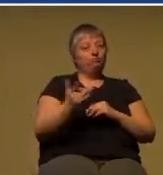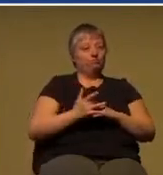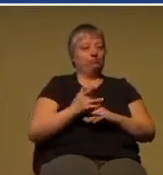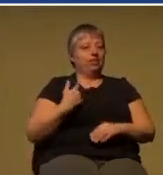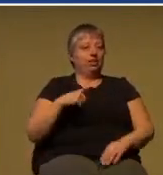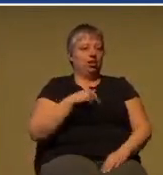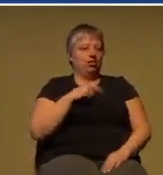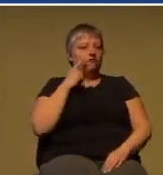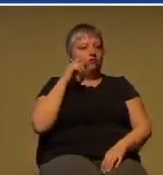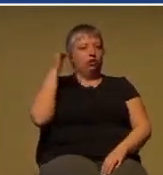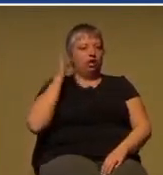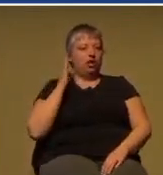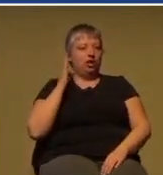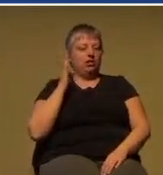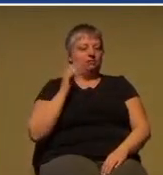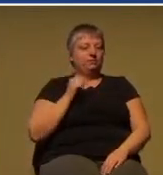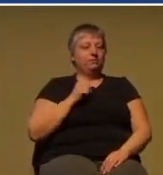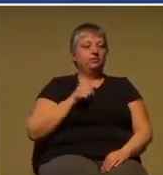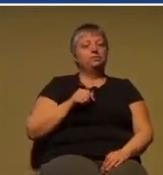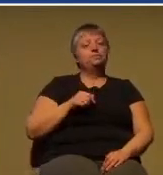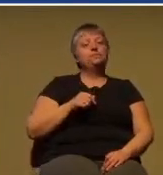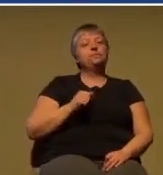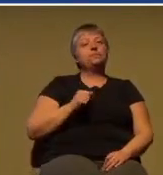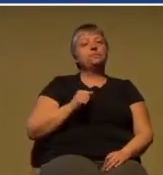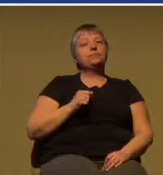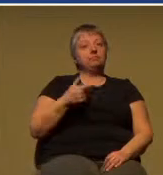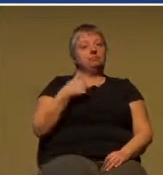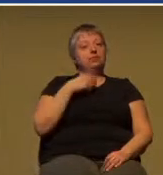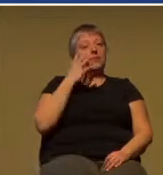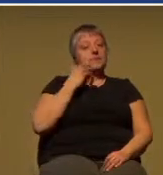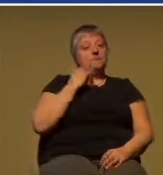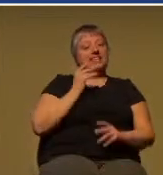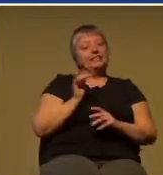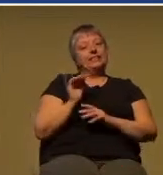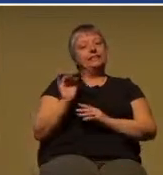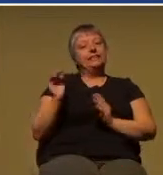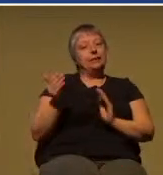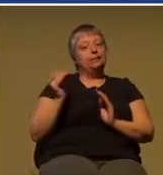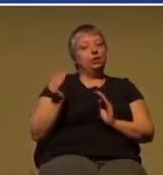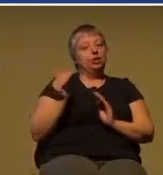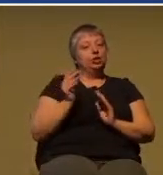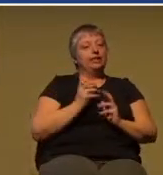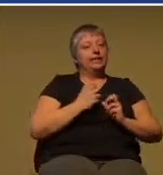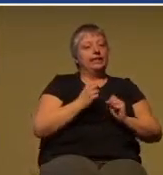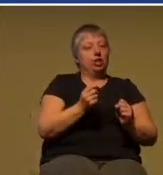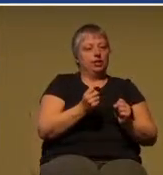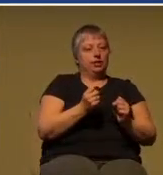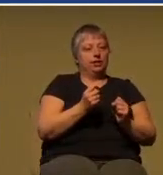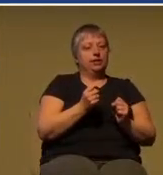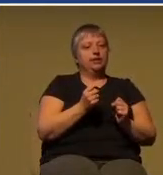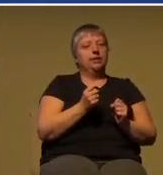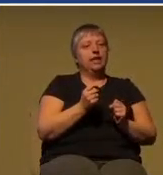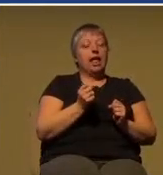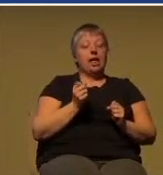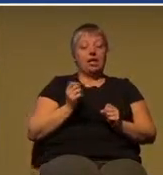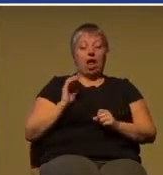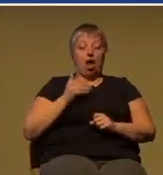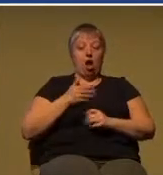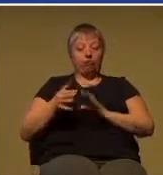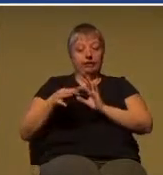that's taken place in her. I've experienced similar healing, and in our relationship, there's been major